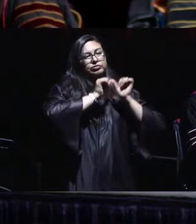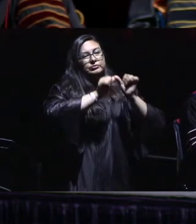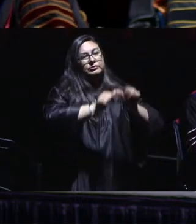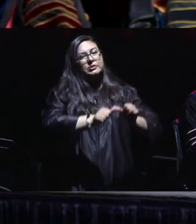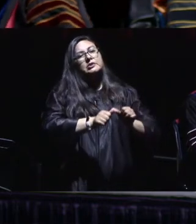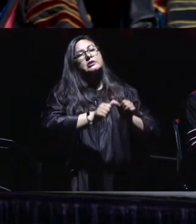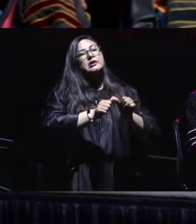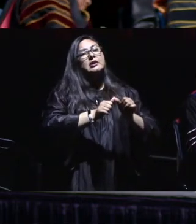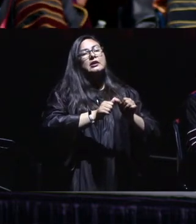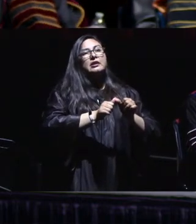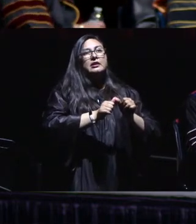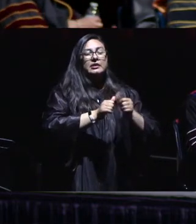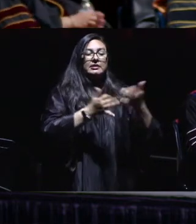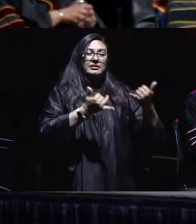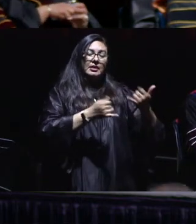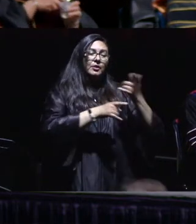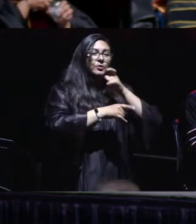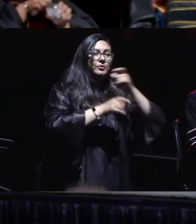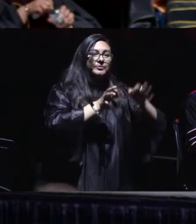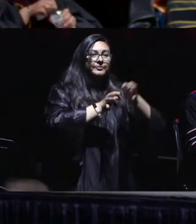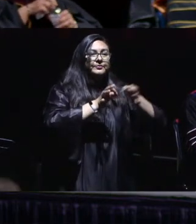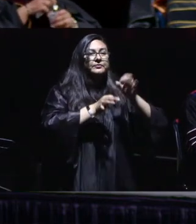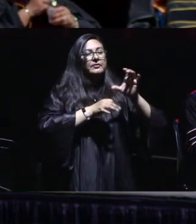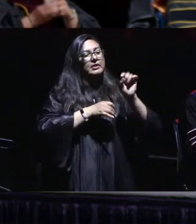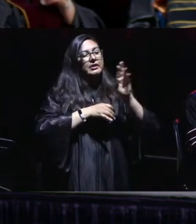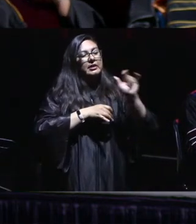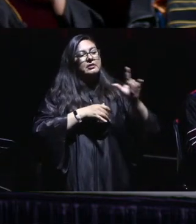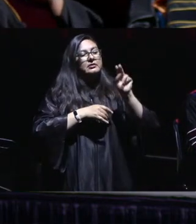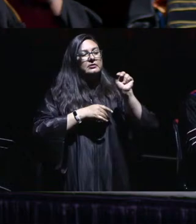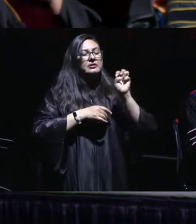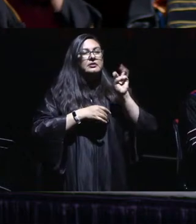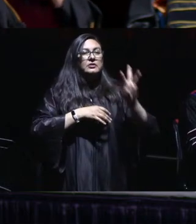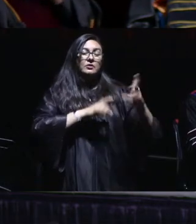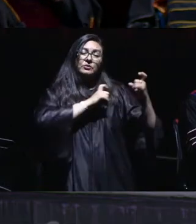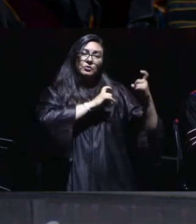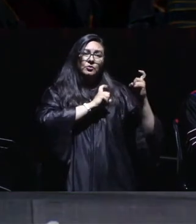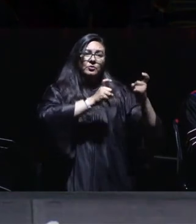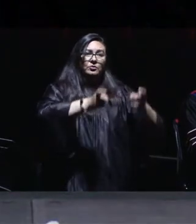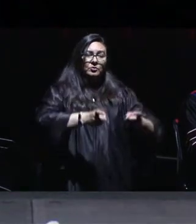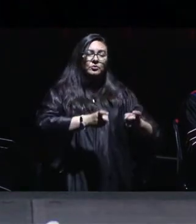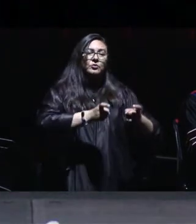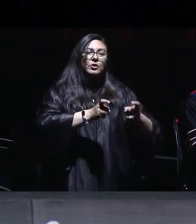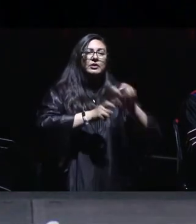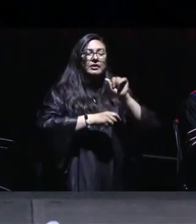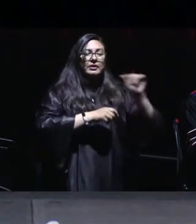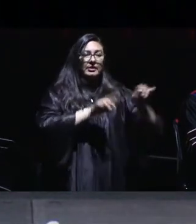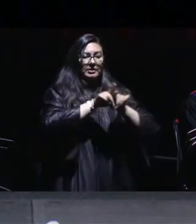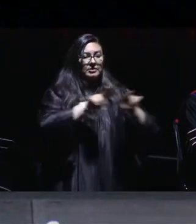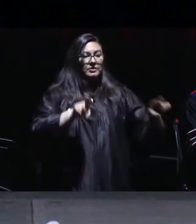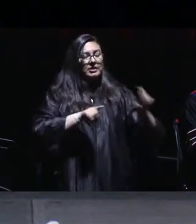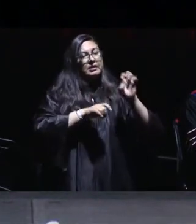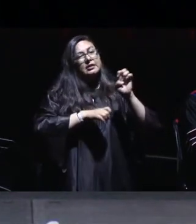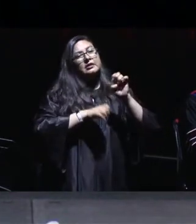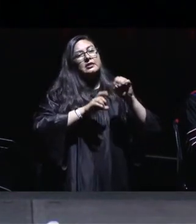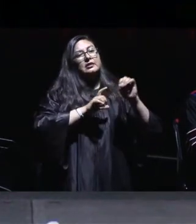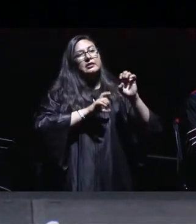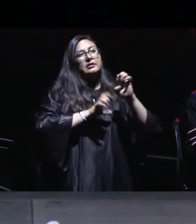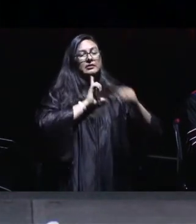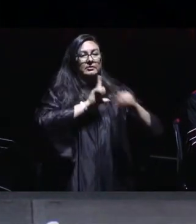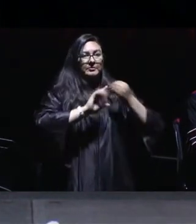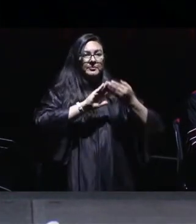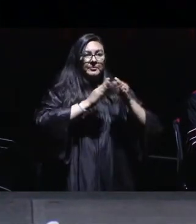and this stole was made by Ms. Carol New. With the award of the Honorary Associate of Arts degree, El Paso Community College